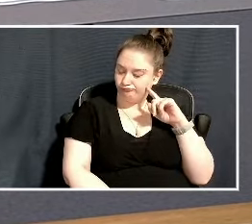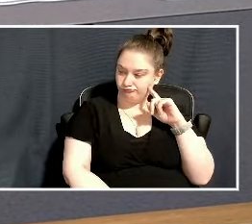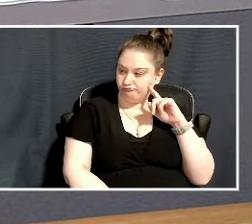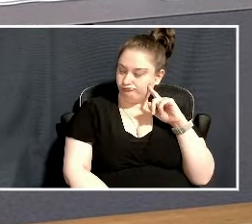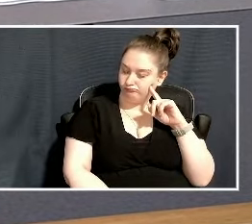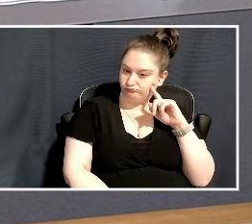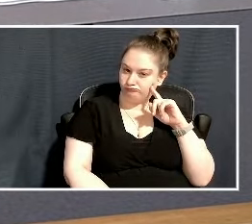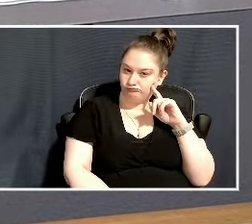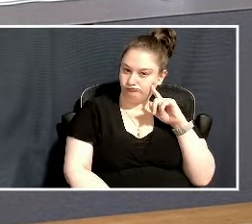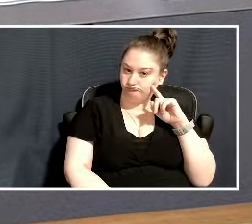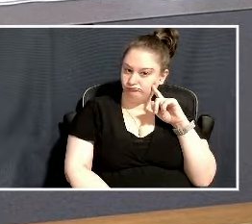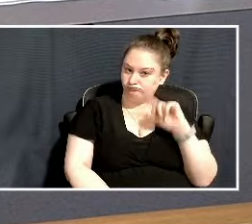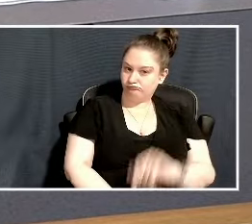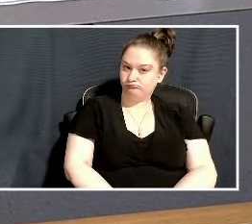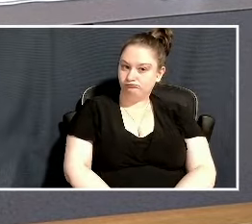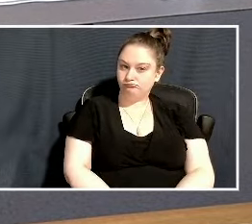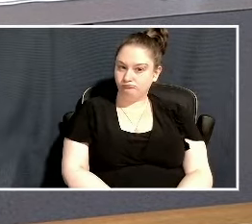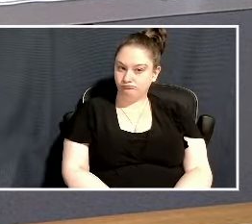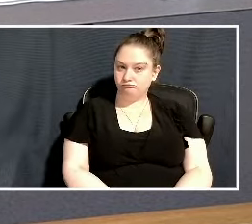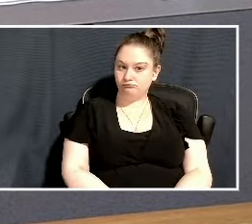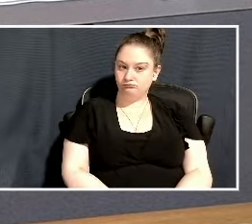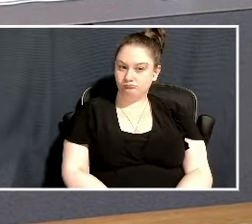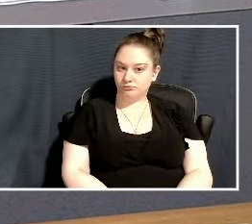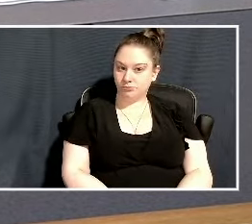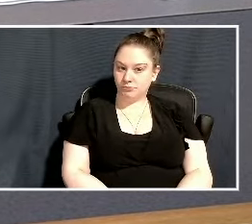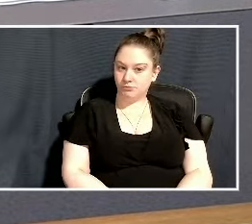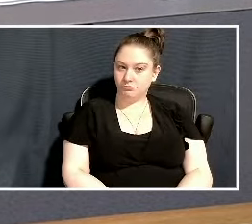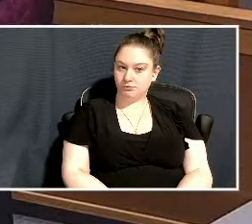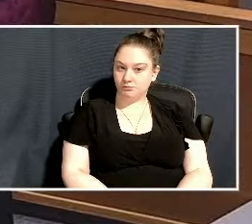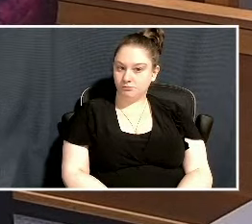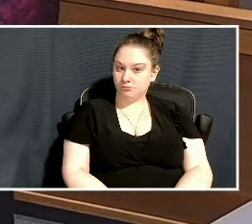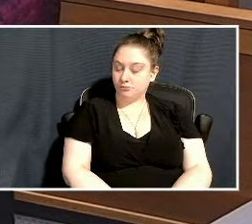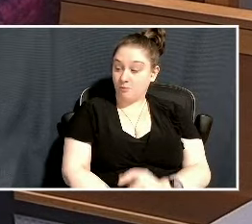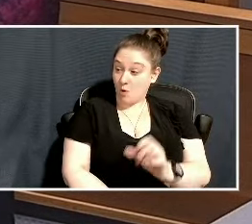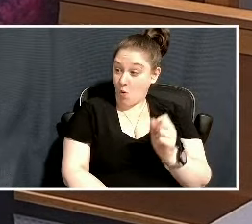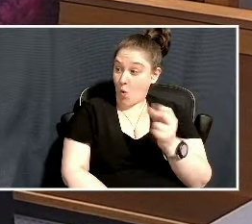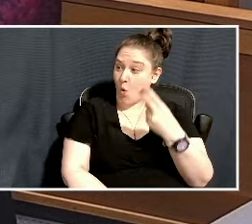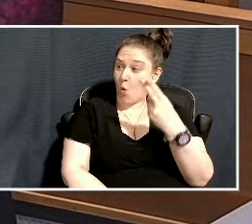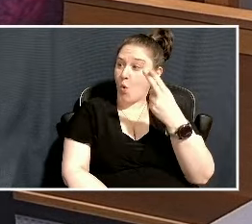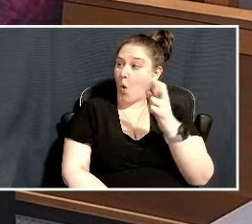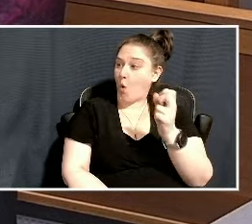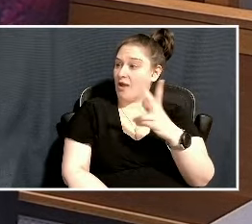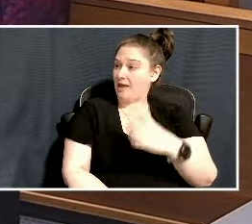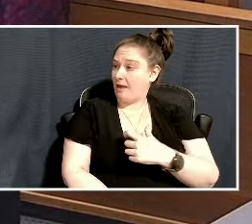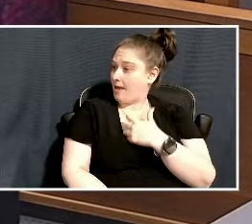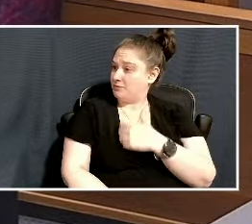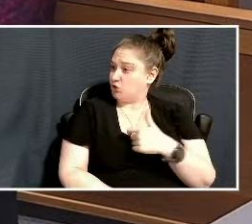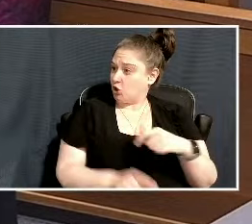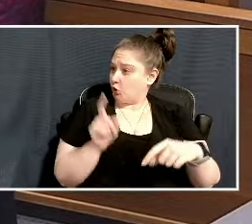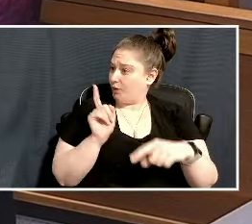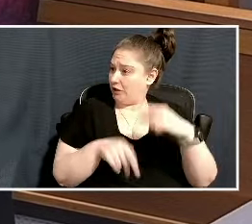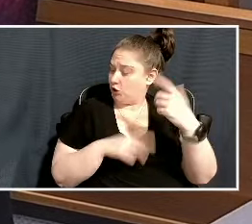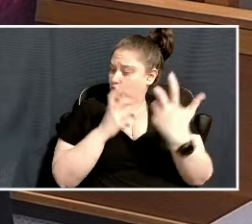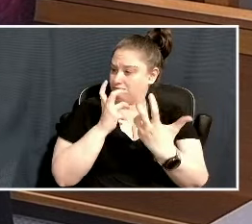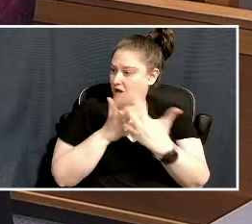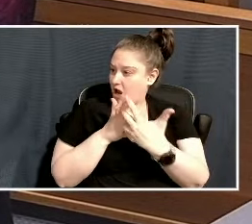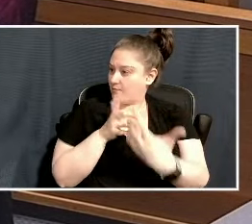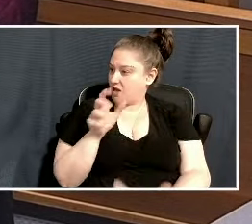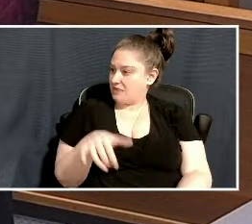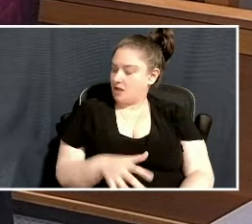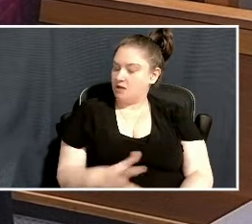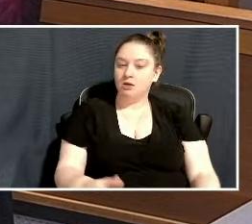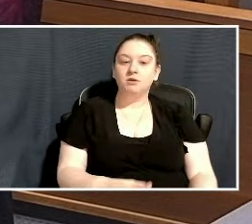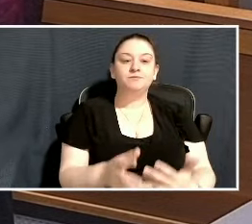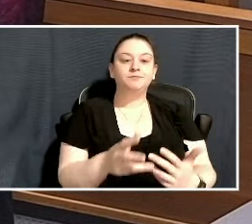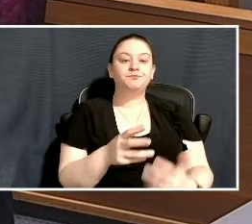Aaron's deafblind. She needs to have an in-person interpreter. Oh, okay. Well, I'm so sorry we couldn't accommodate that. Whereas